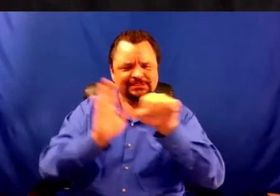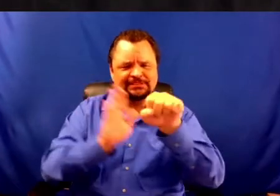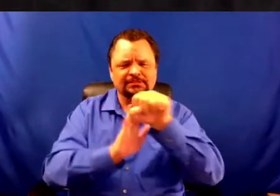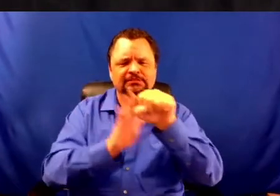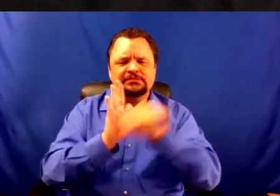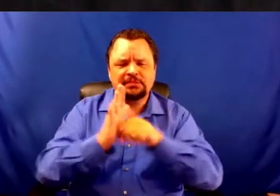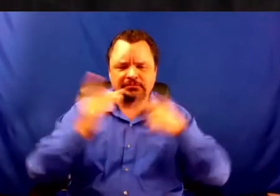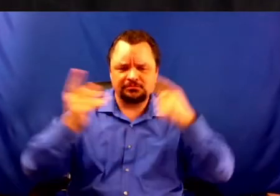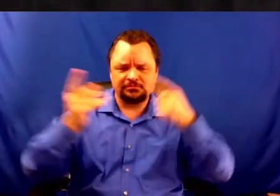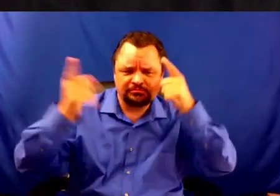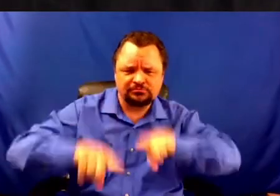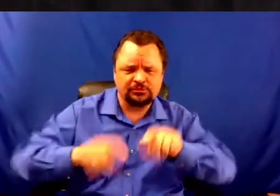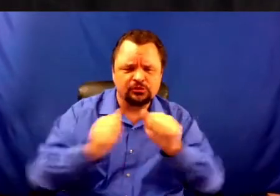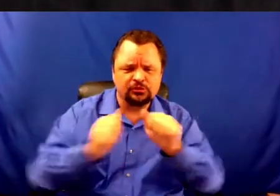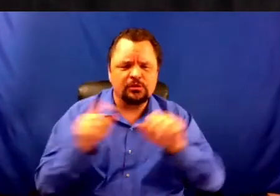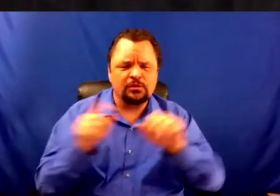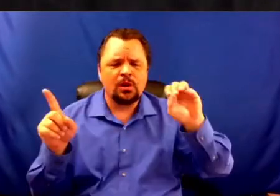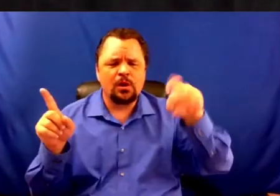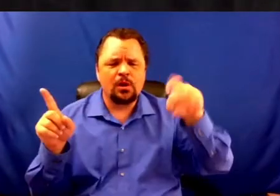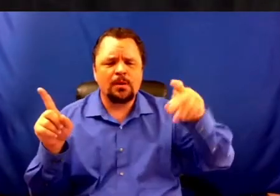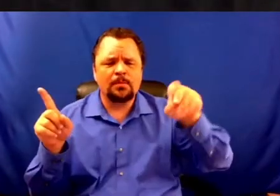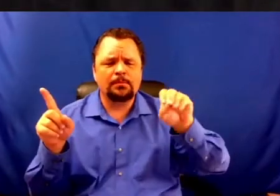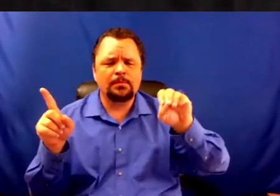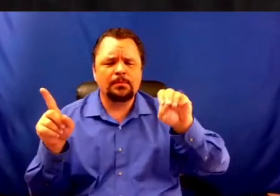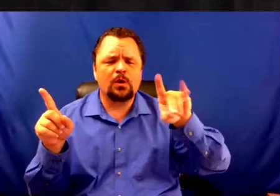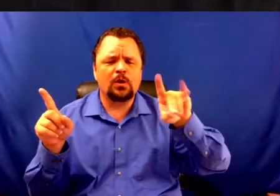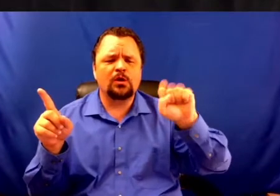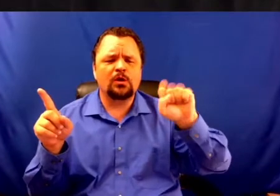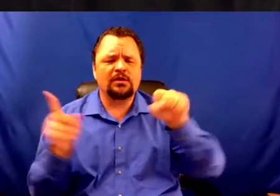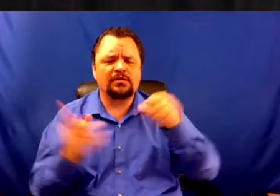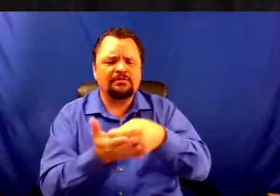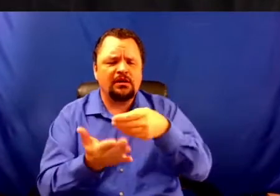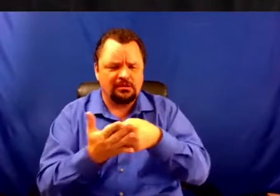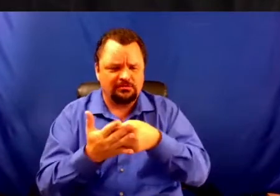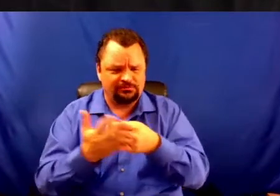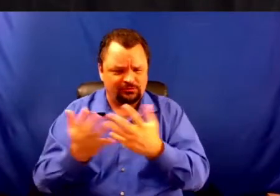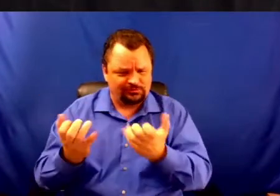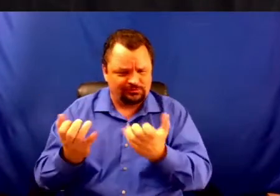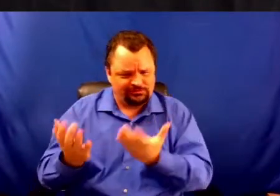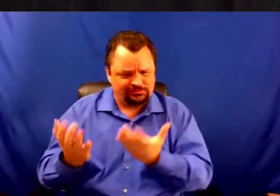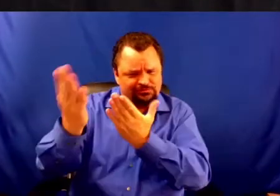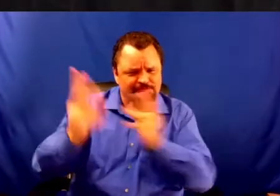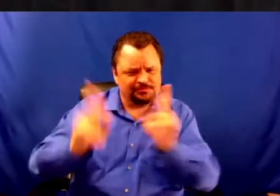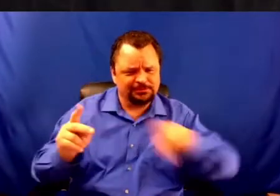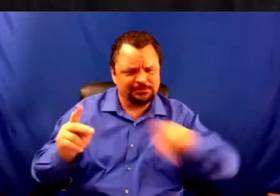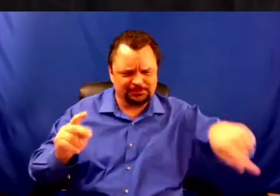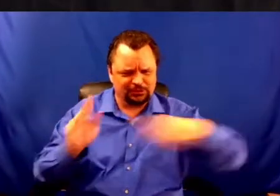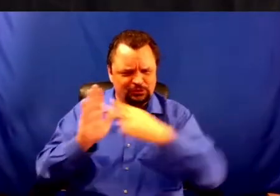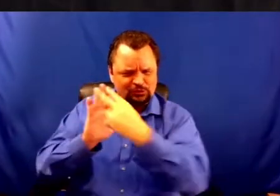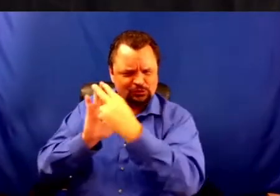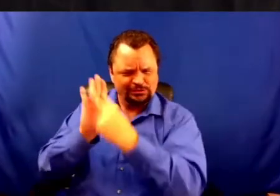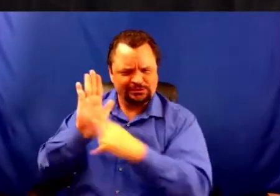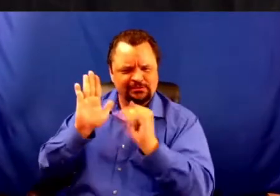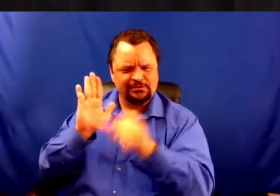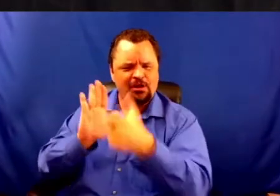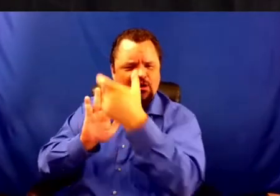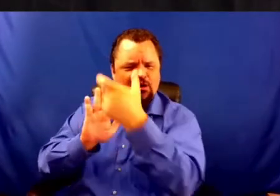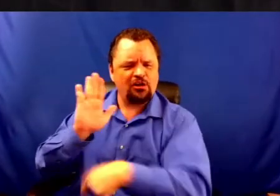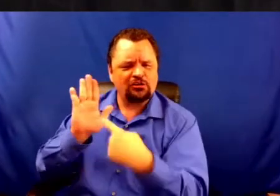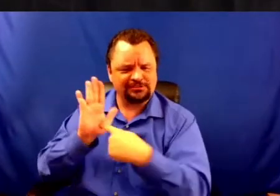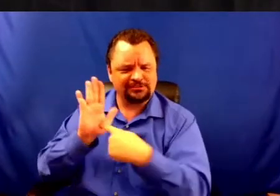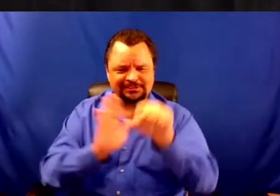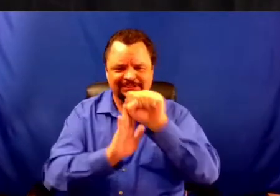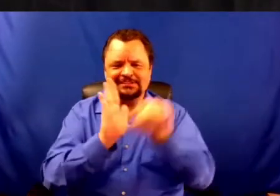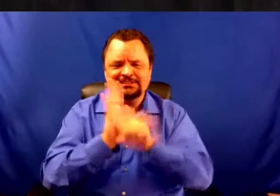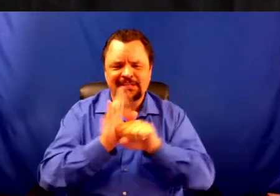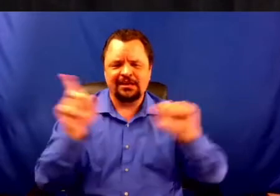and pharmaceuticals. And so I recommend people go and read that. I will compliment the state's attorney general on